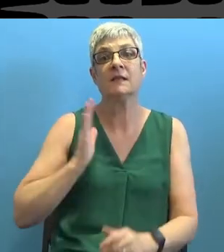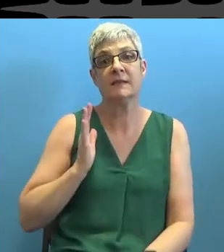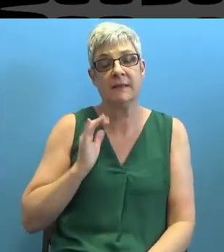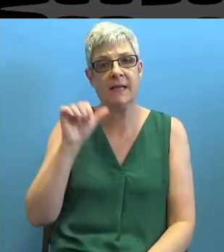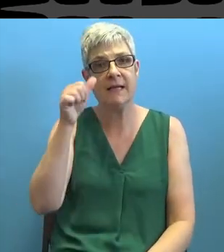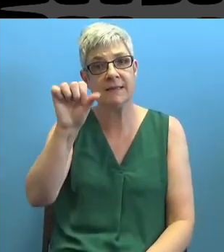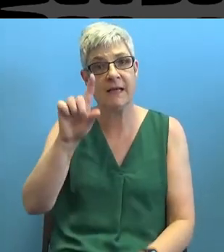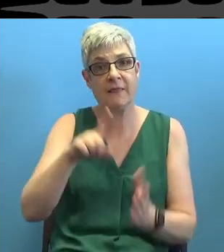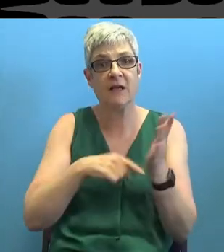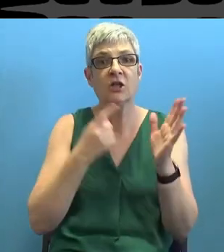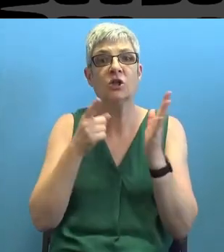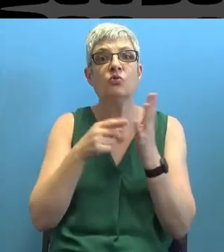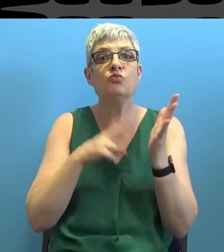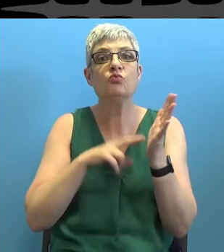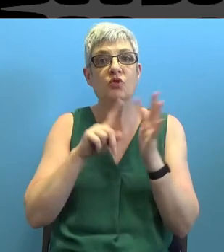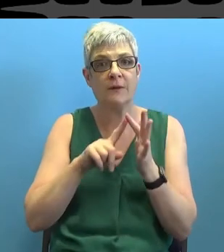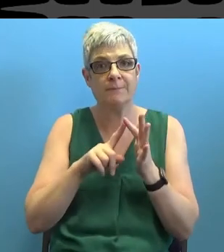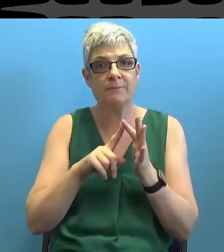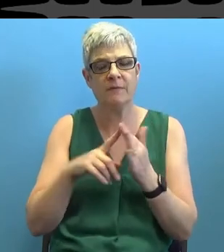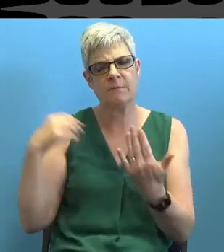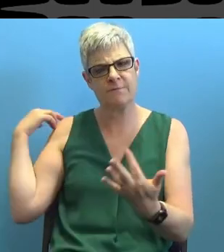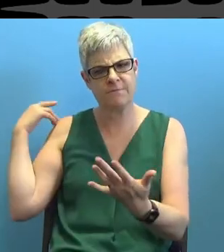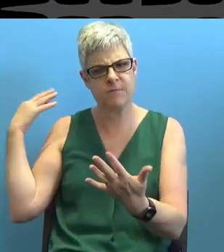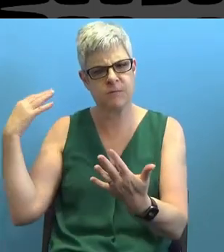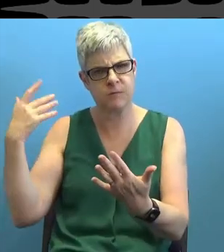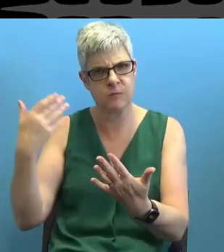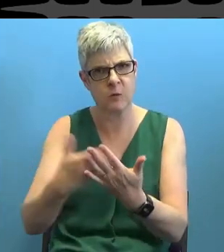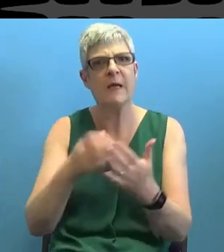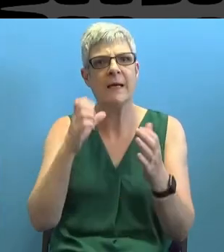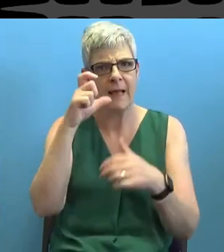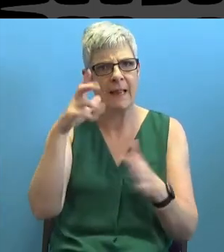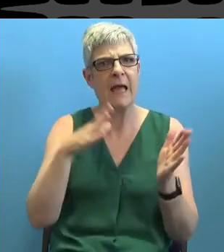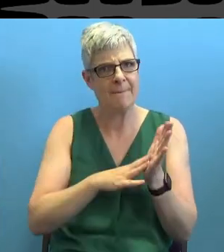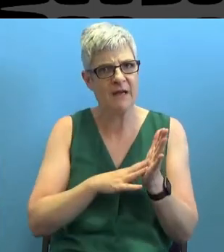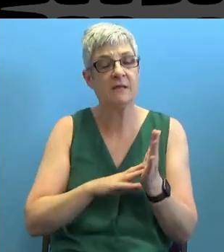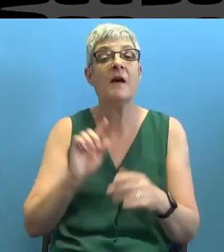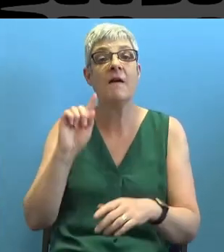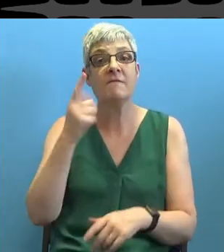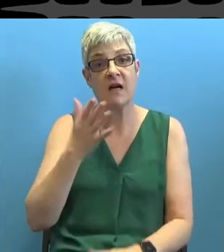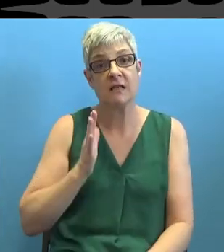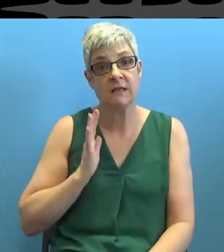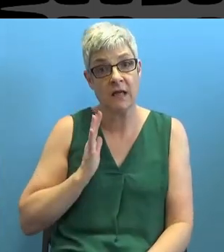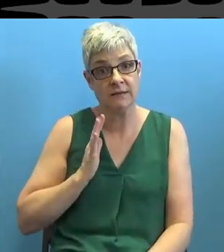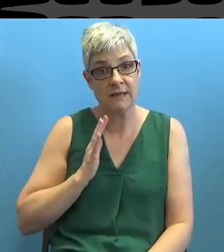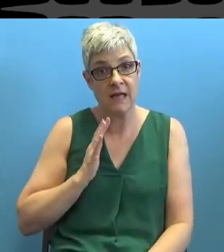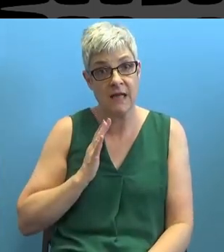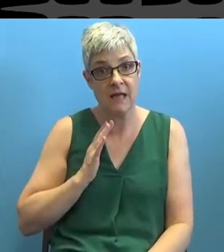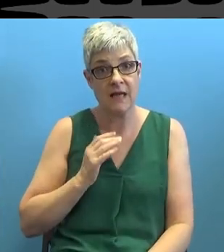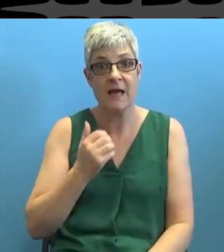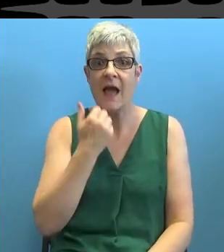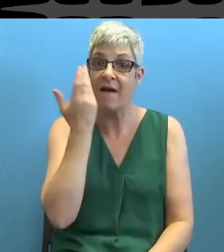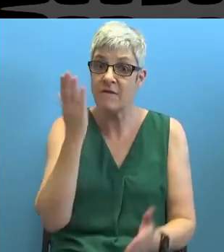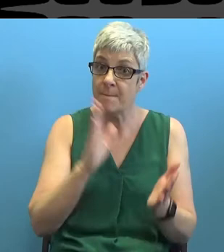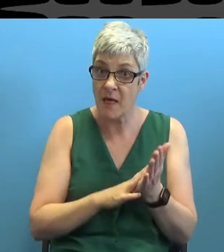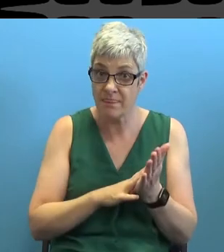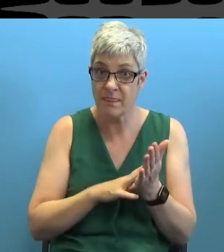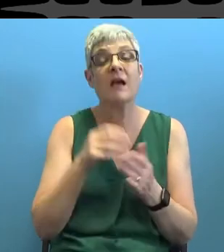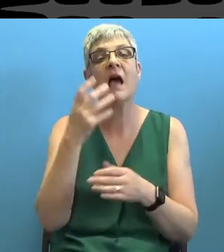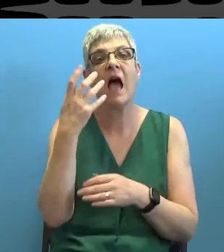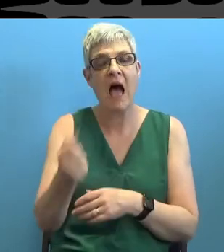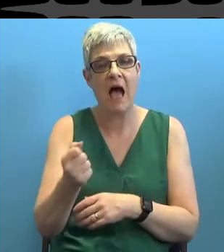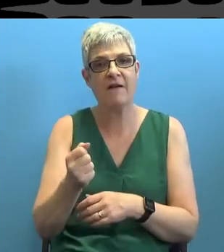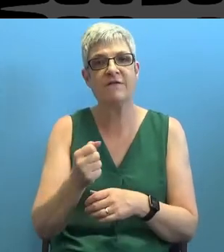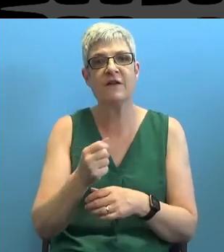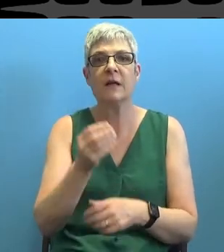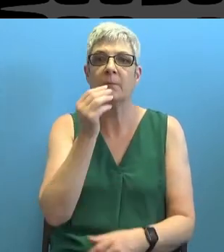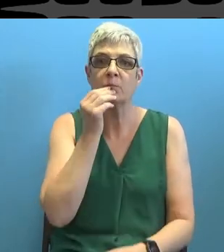has been our practice for a long time at Claremont on the first Sunday in June to have a communion service. It's a communion service today. Of